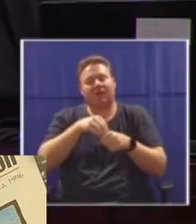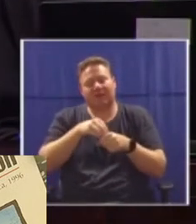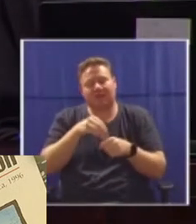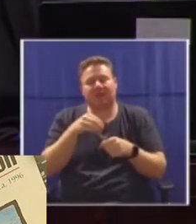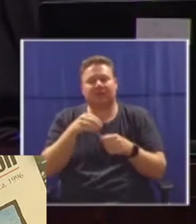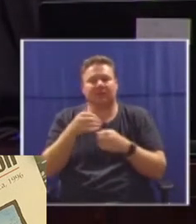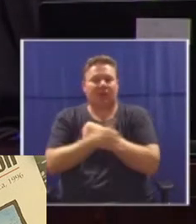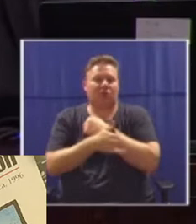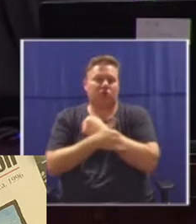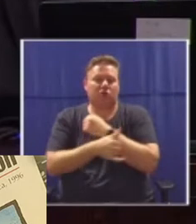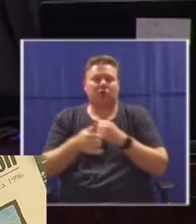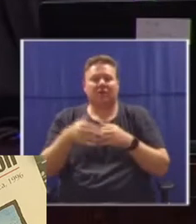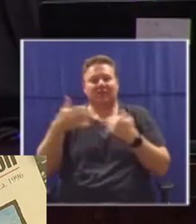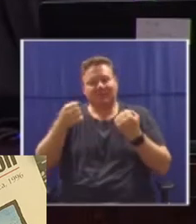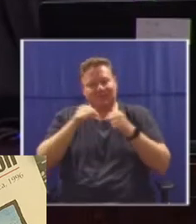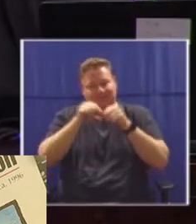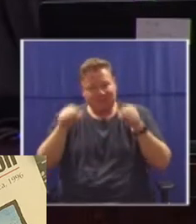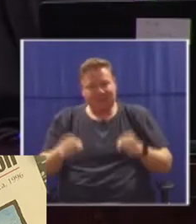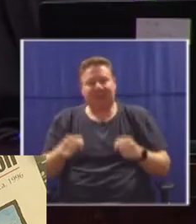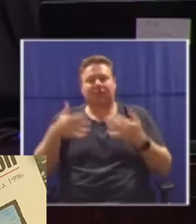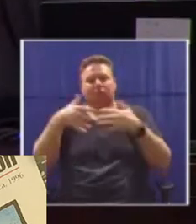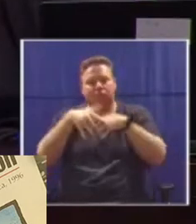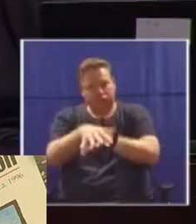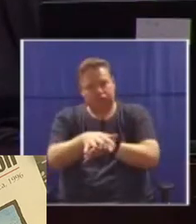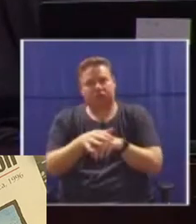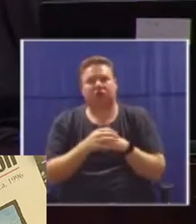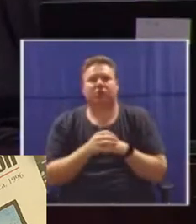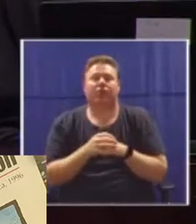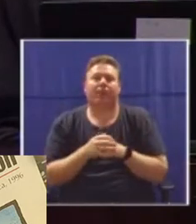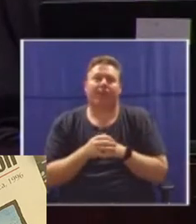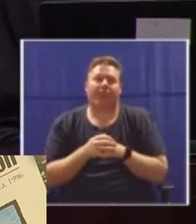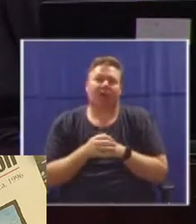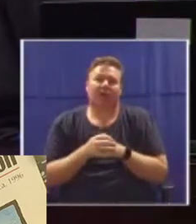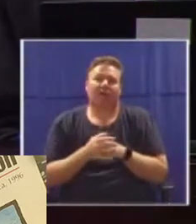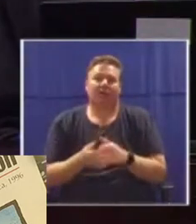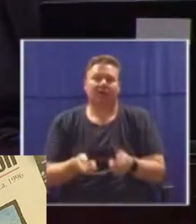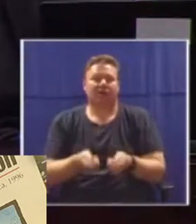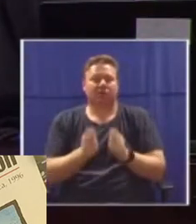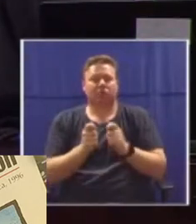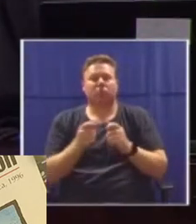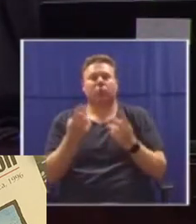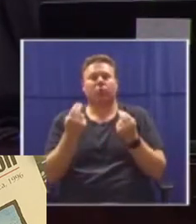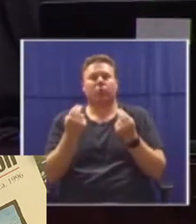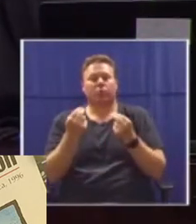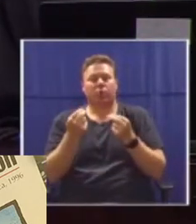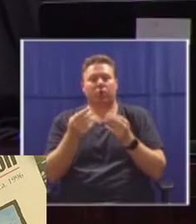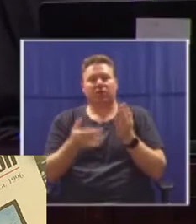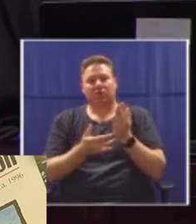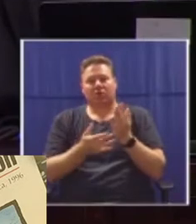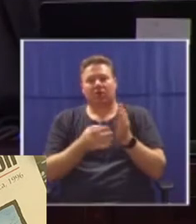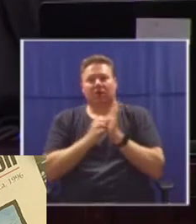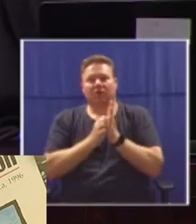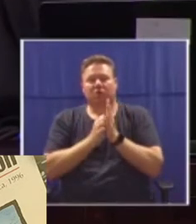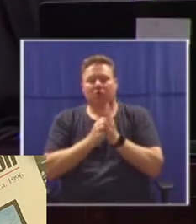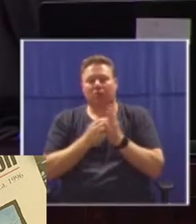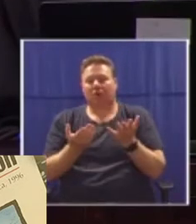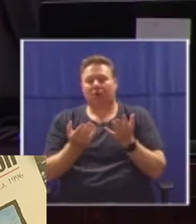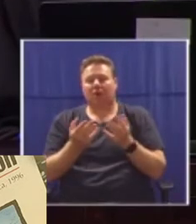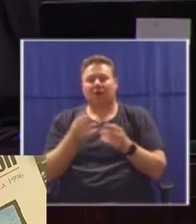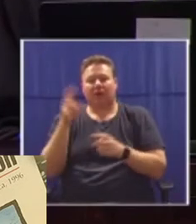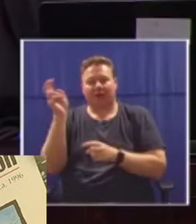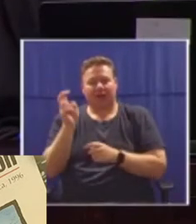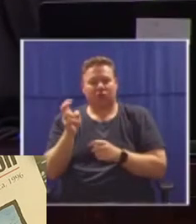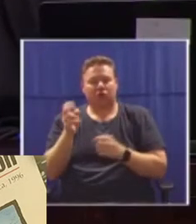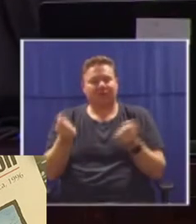system, a revitalization rail sectors, and the adoption of new technologies like electricity vehicles and